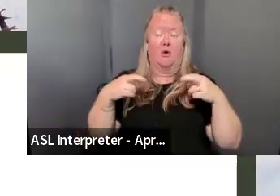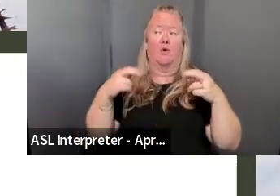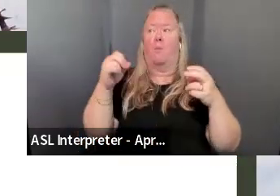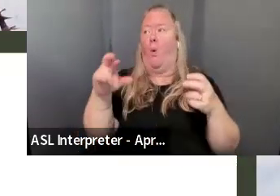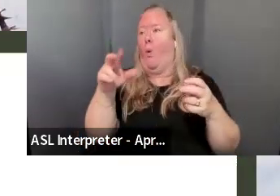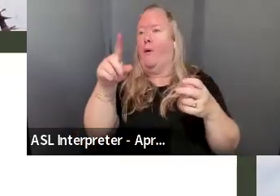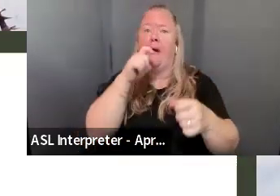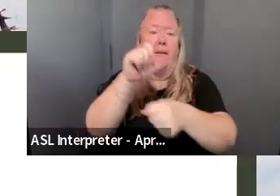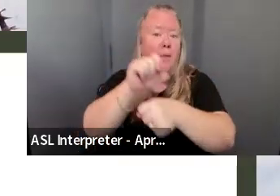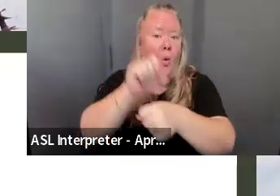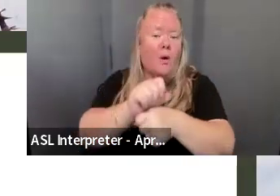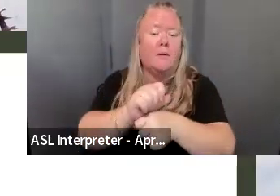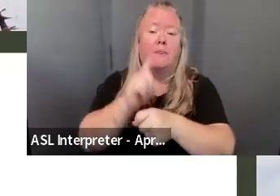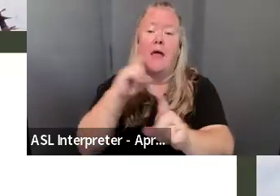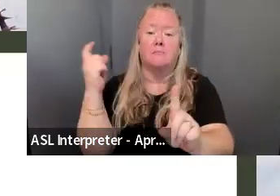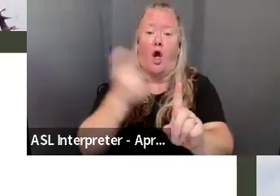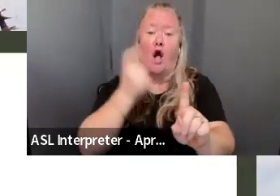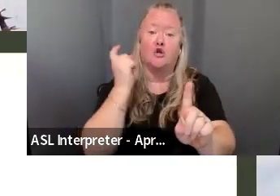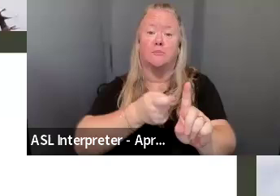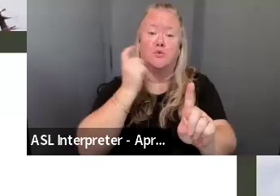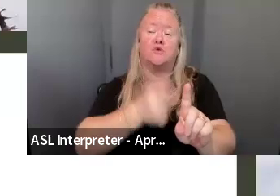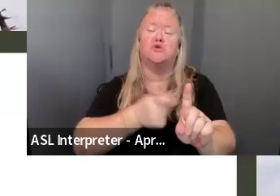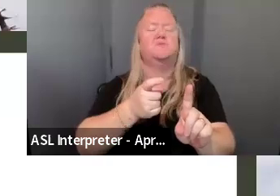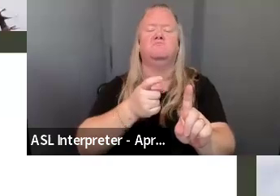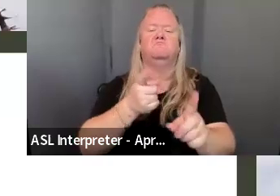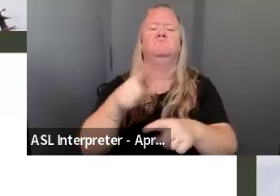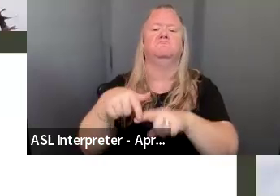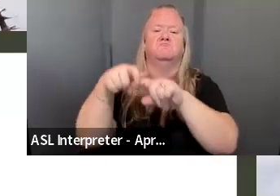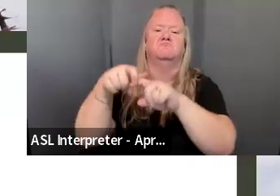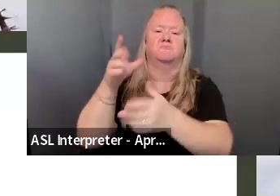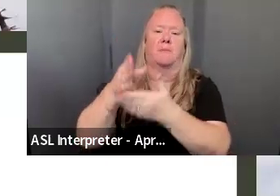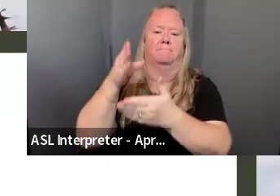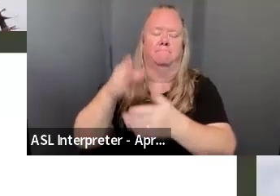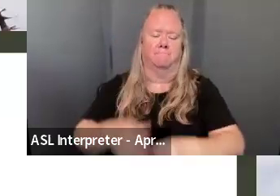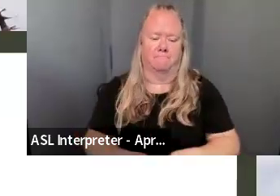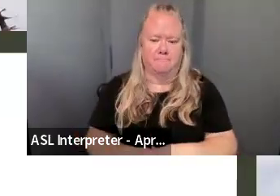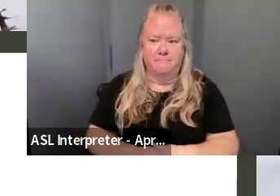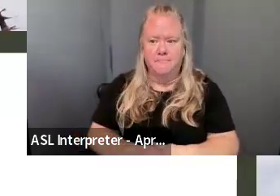you are unemployed, then contributions are stopped.